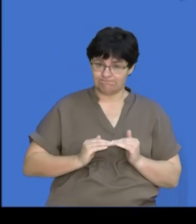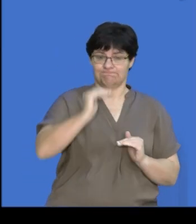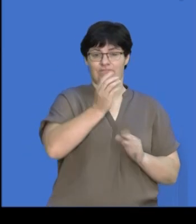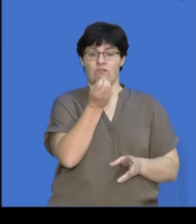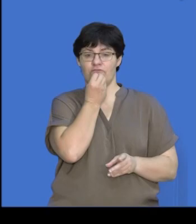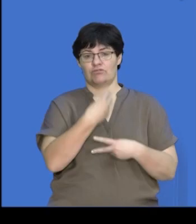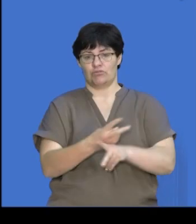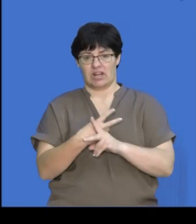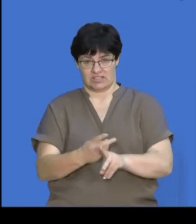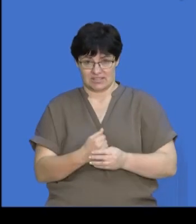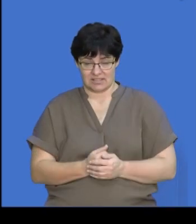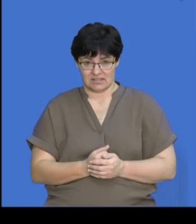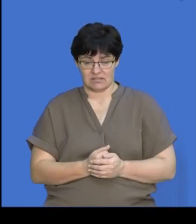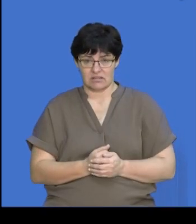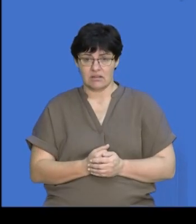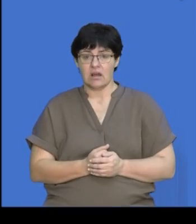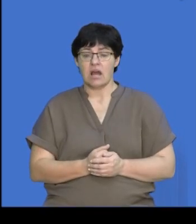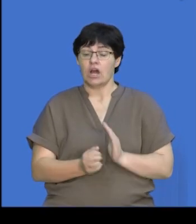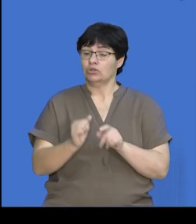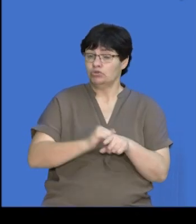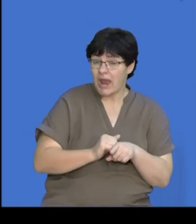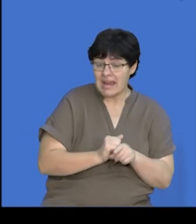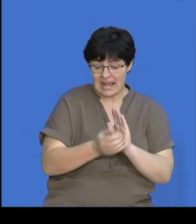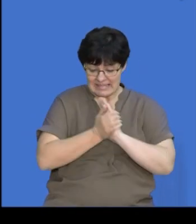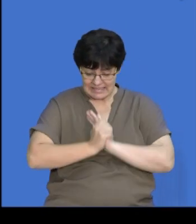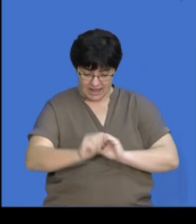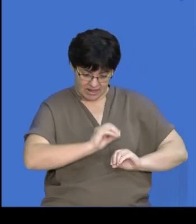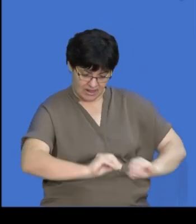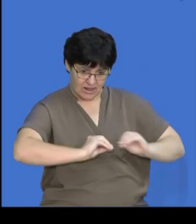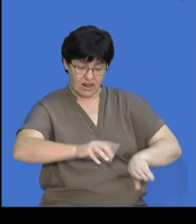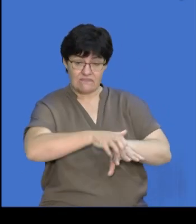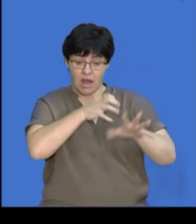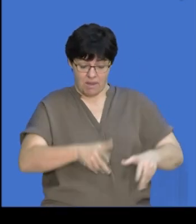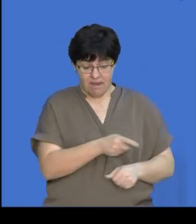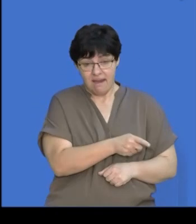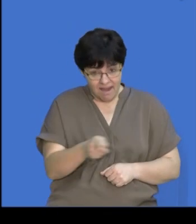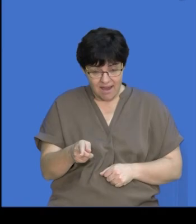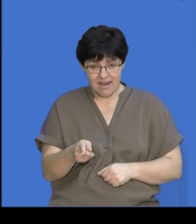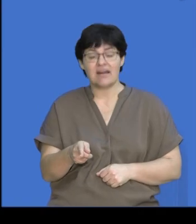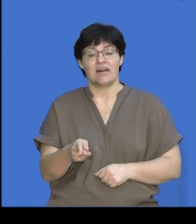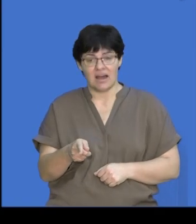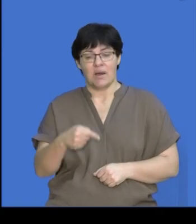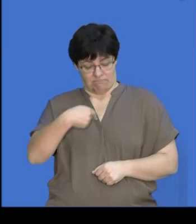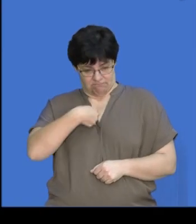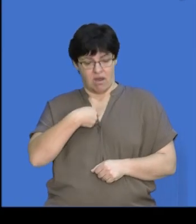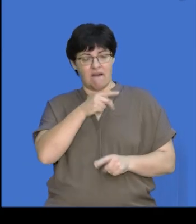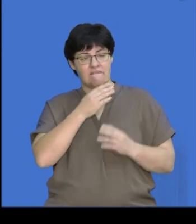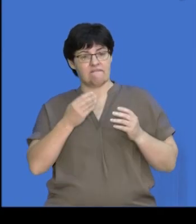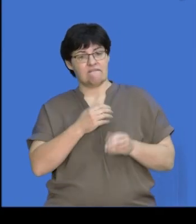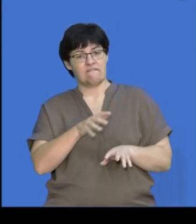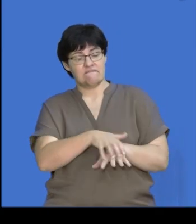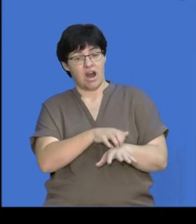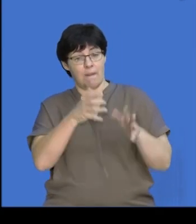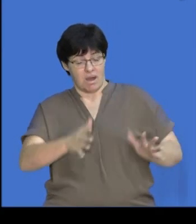production. More training and skills development to encourage, and remember, this is a positive. If